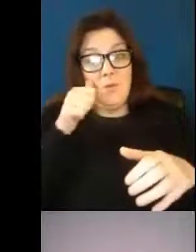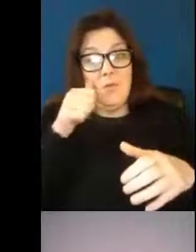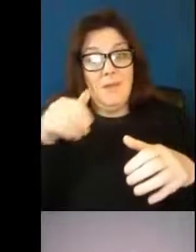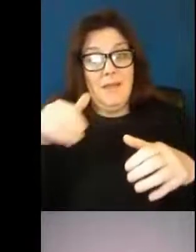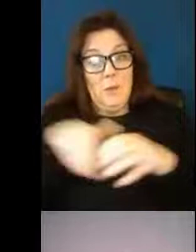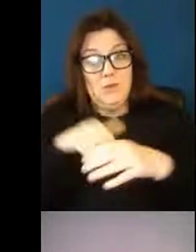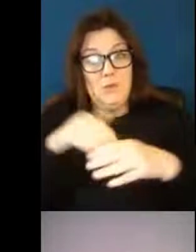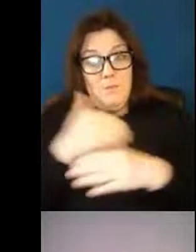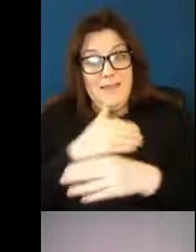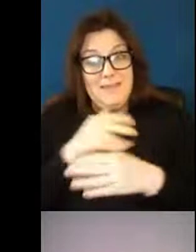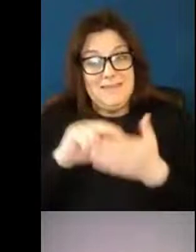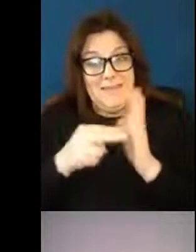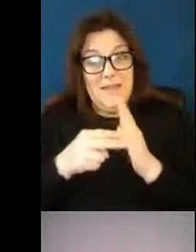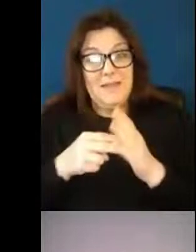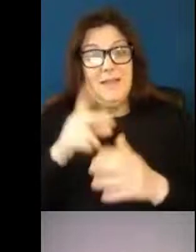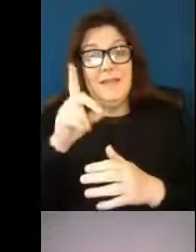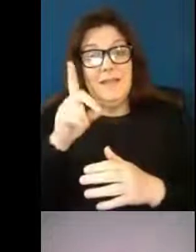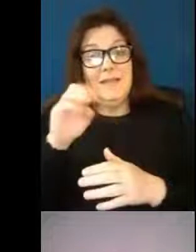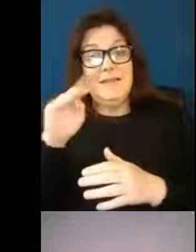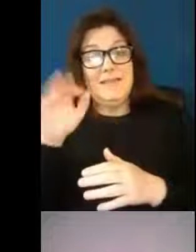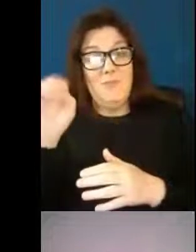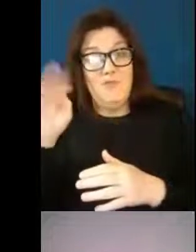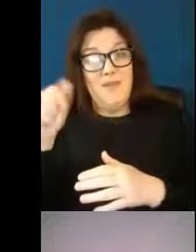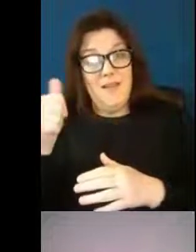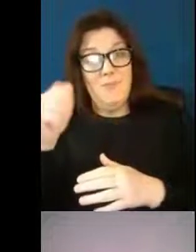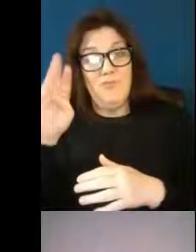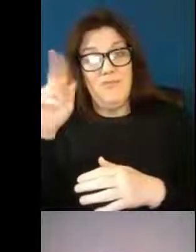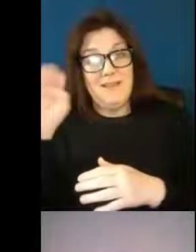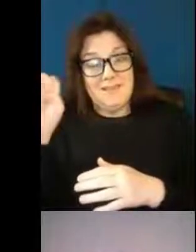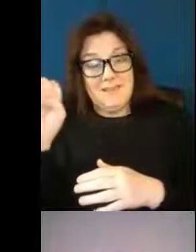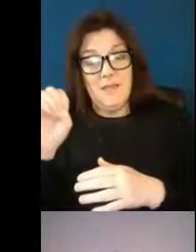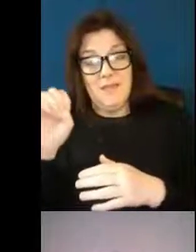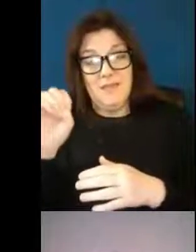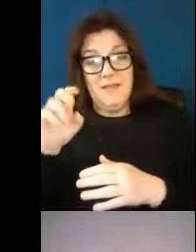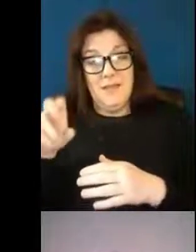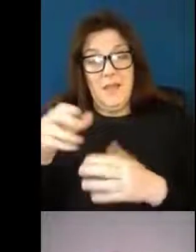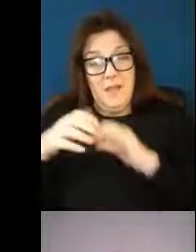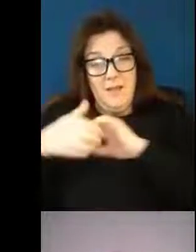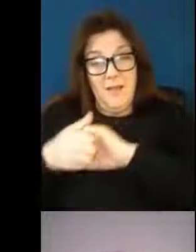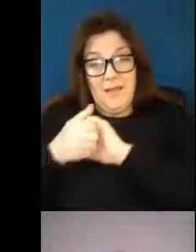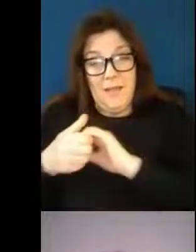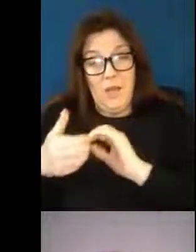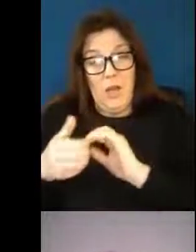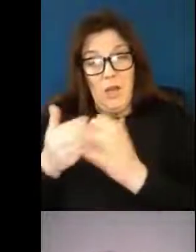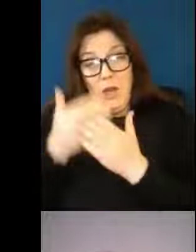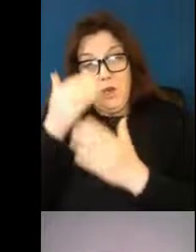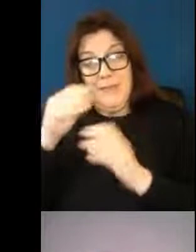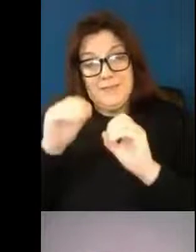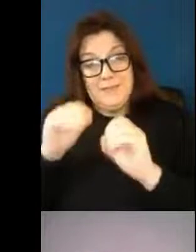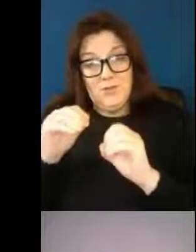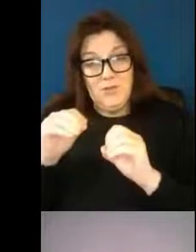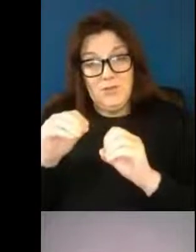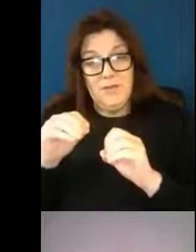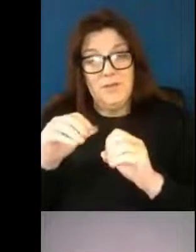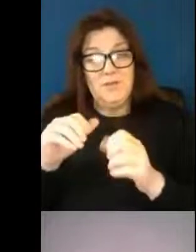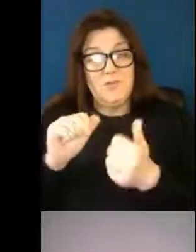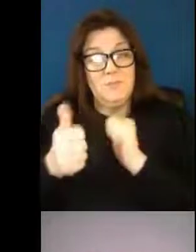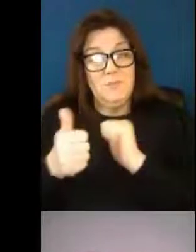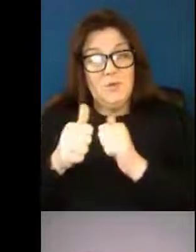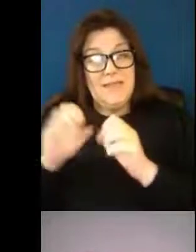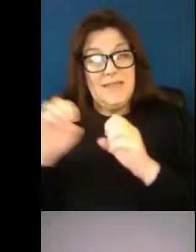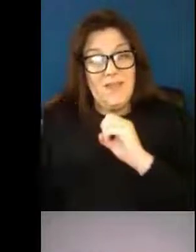Design. And so Deborah Price, a colleague who's a learning and teaching coordinator at the School of Sports and Exercise